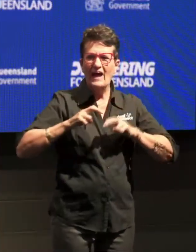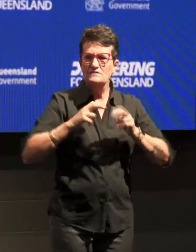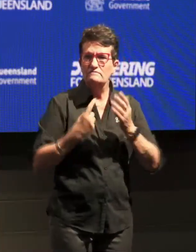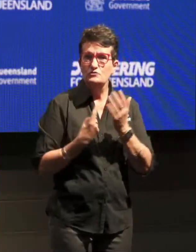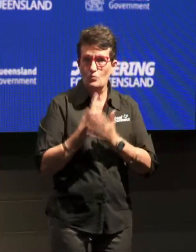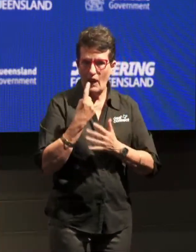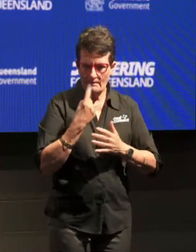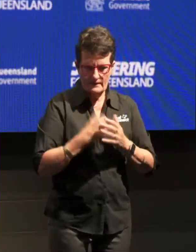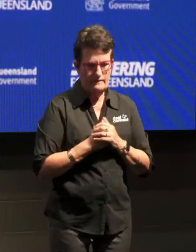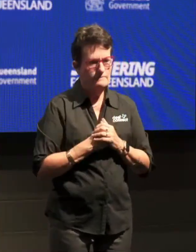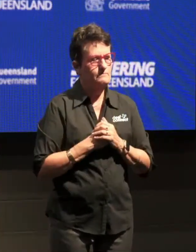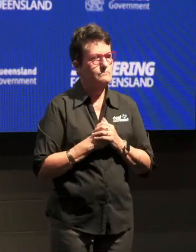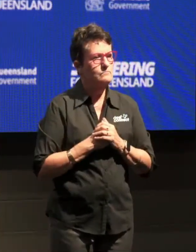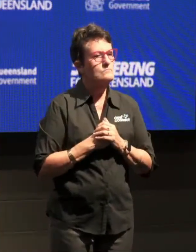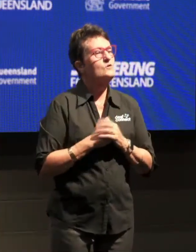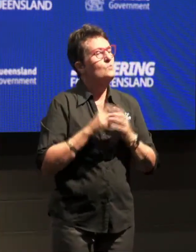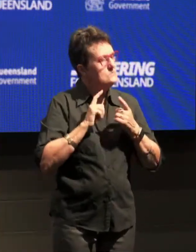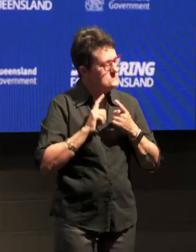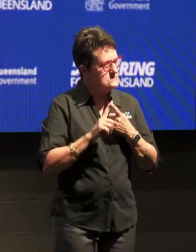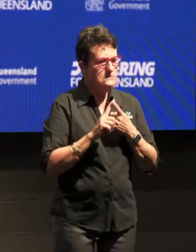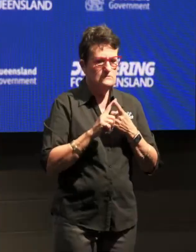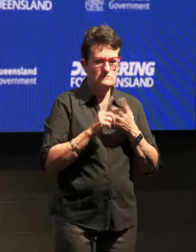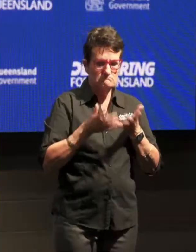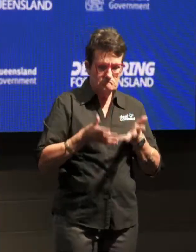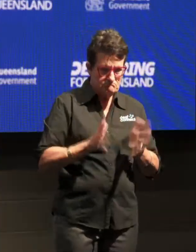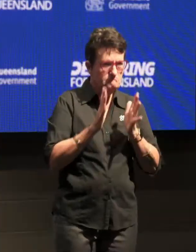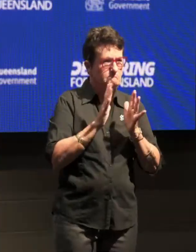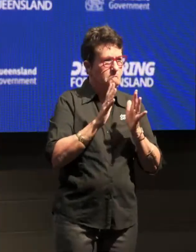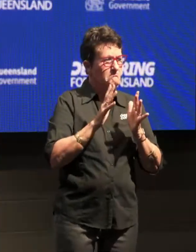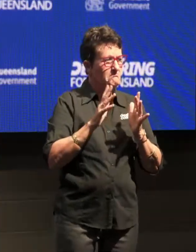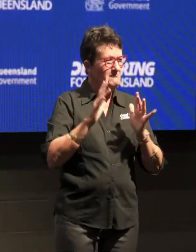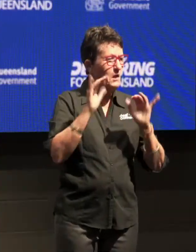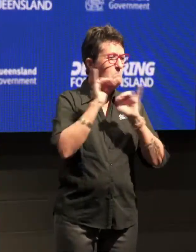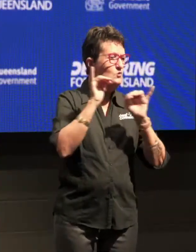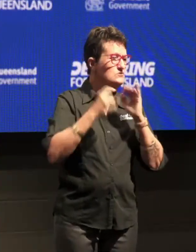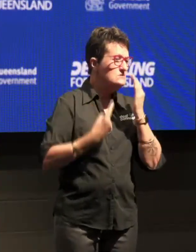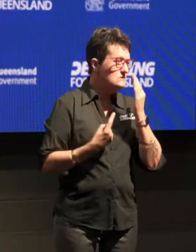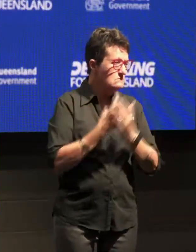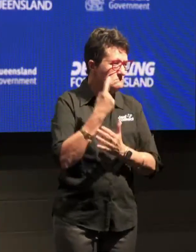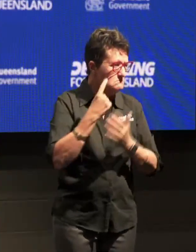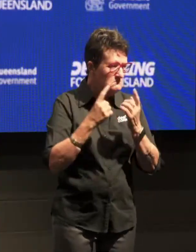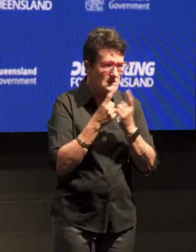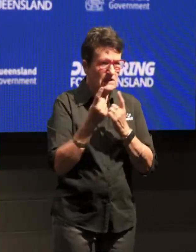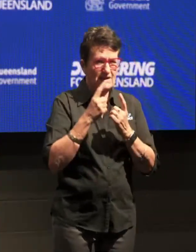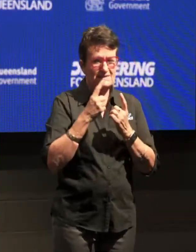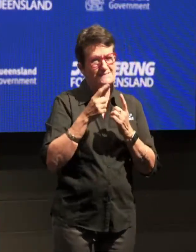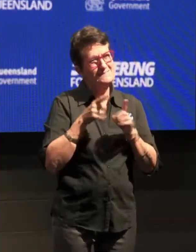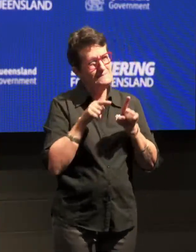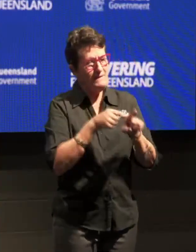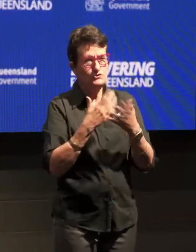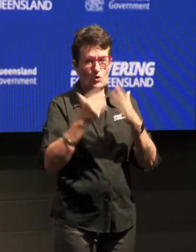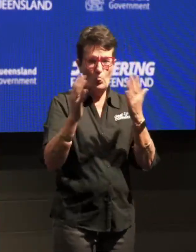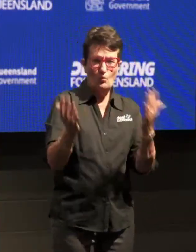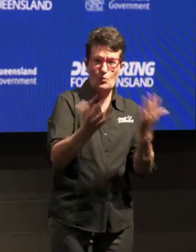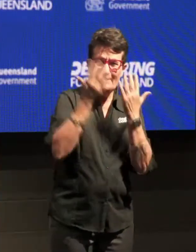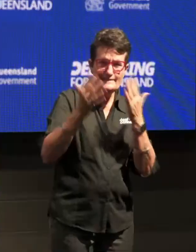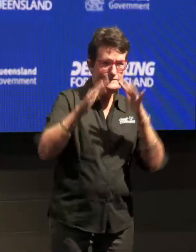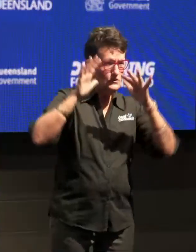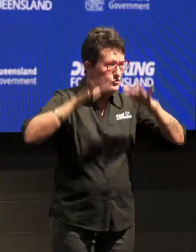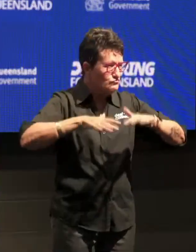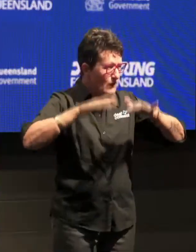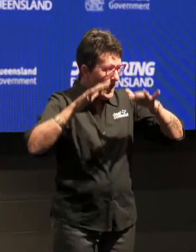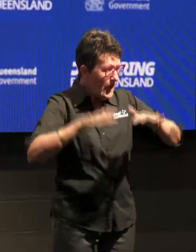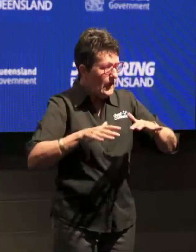occur. That will still allow us to conduct emergency activities dependent on the severity of the winds and of course the rain across